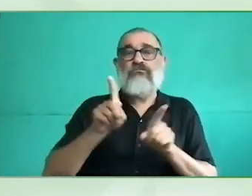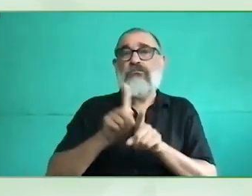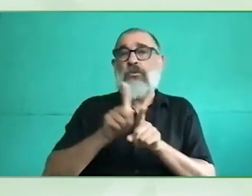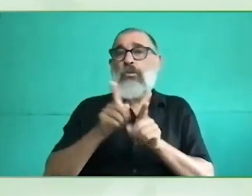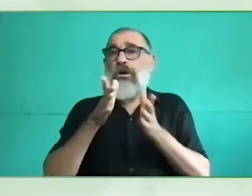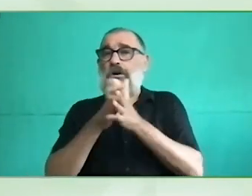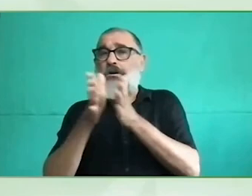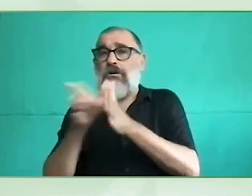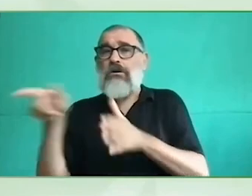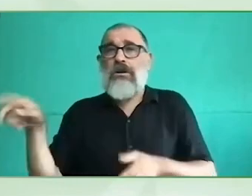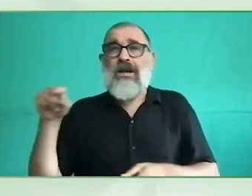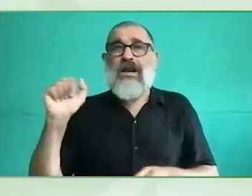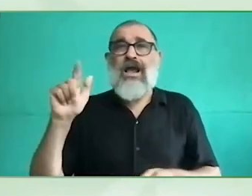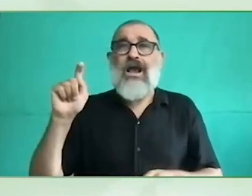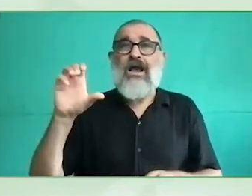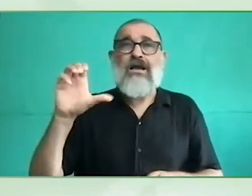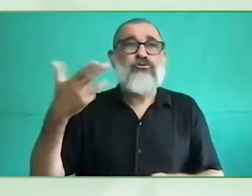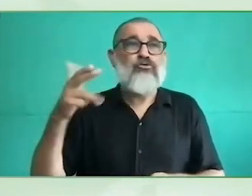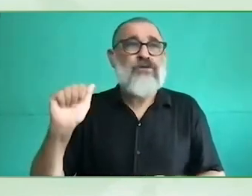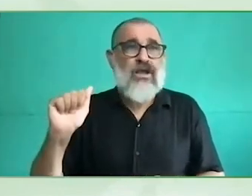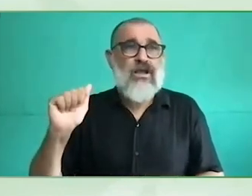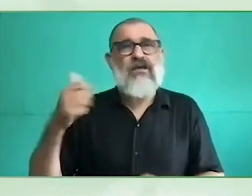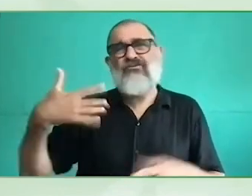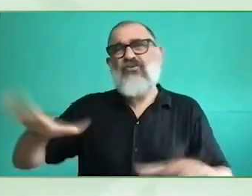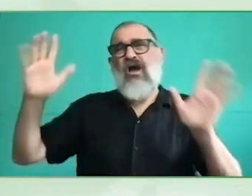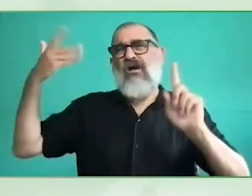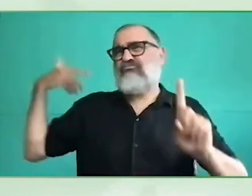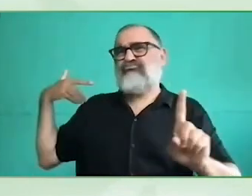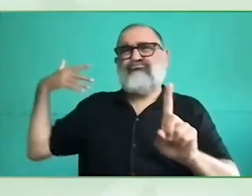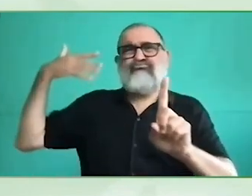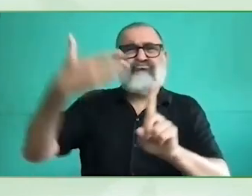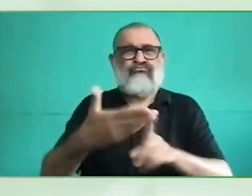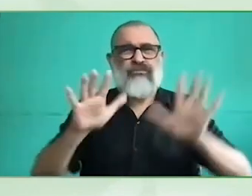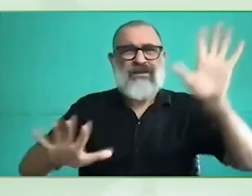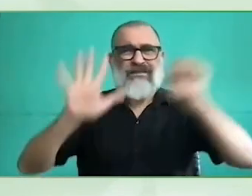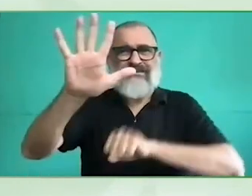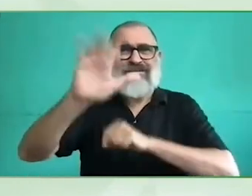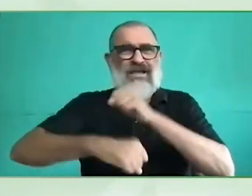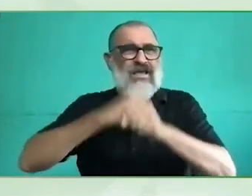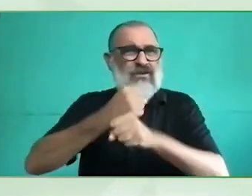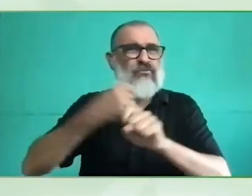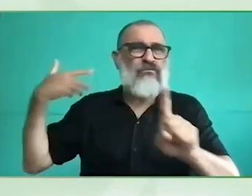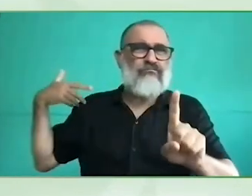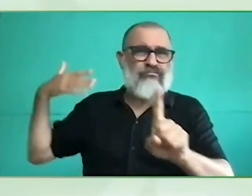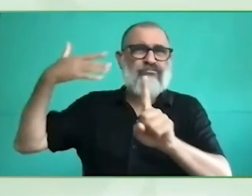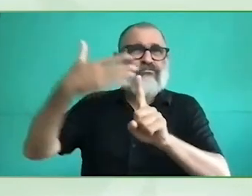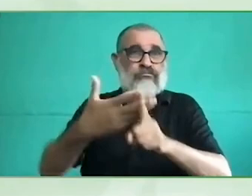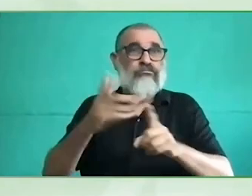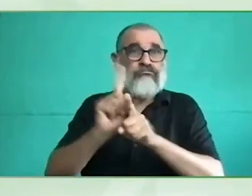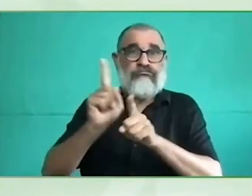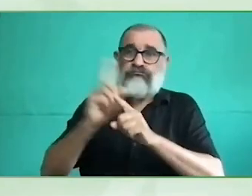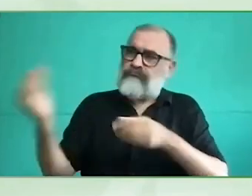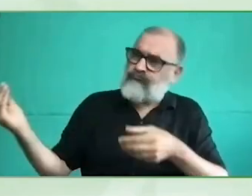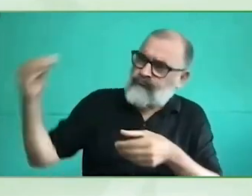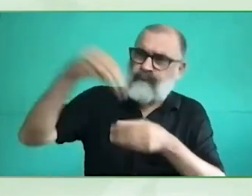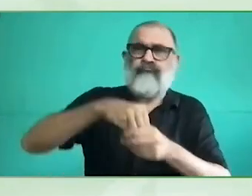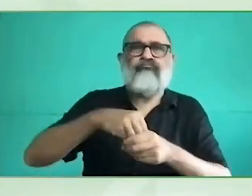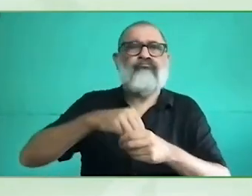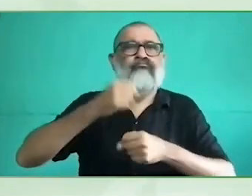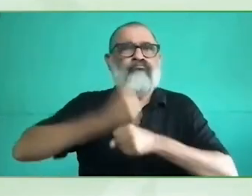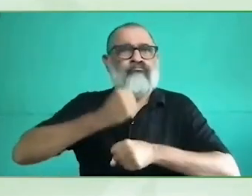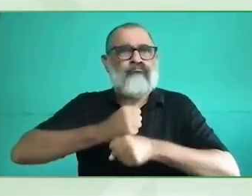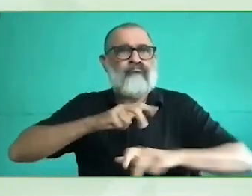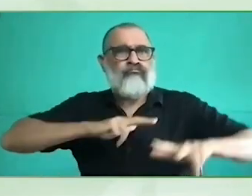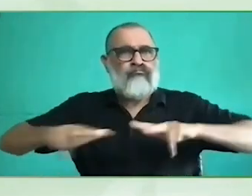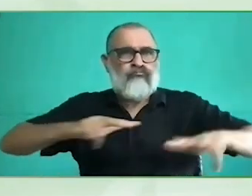a Fundación Descúbreme. Nosotros desde el Grupo Social 11, a través de Fundación 11, nos hemos unido un poquito después y que,